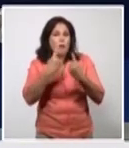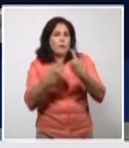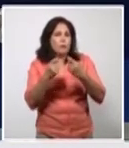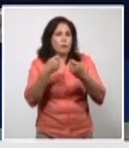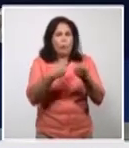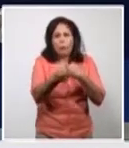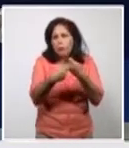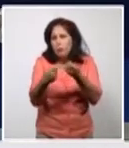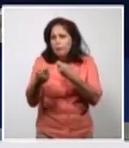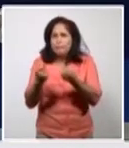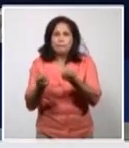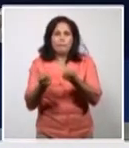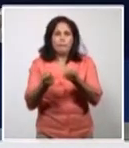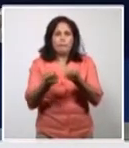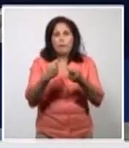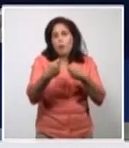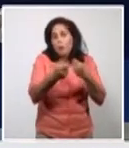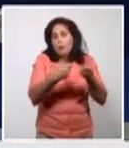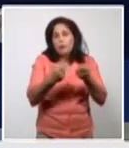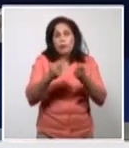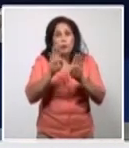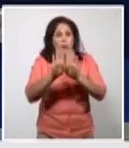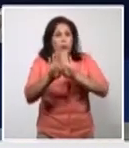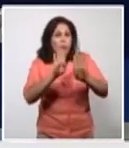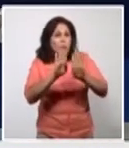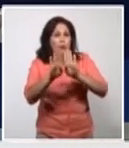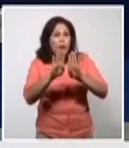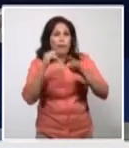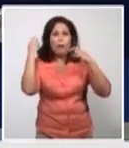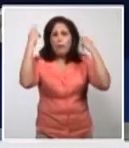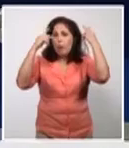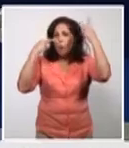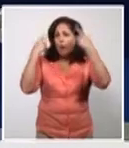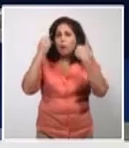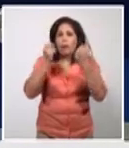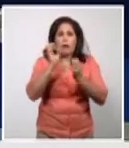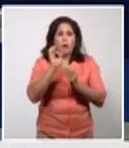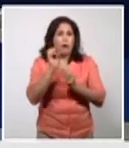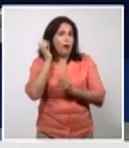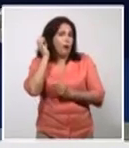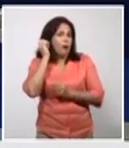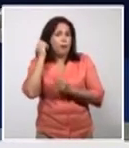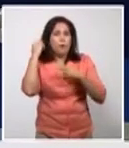hairdressers, barbershops, gyms are opening gradually.